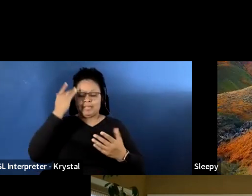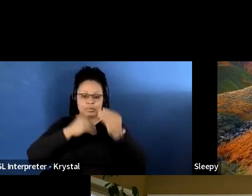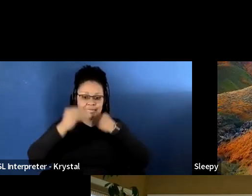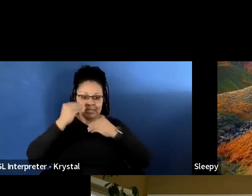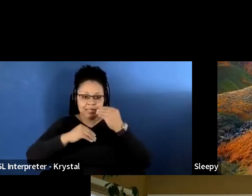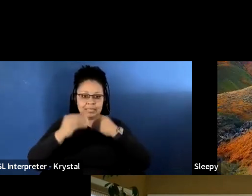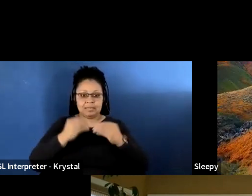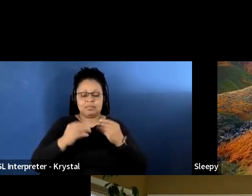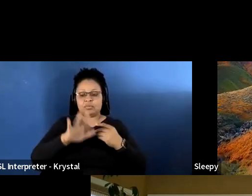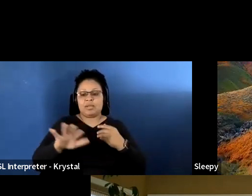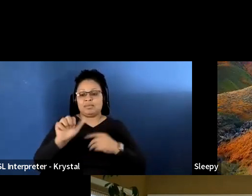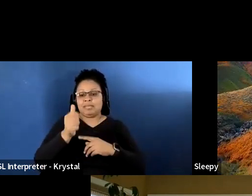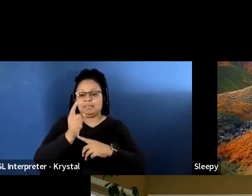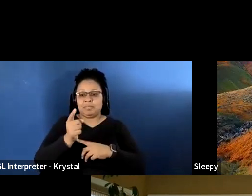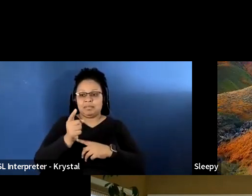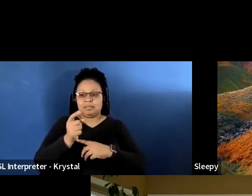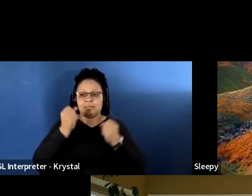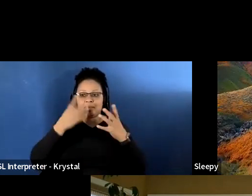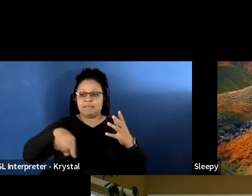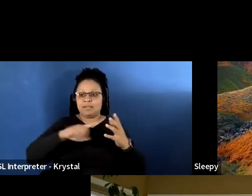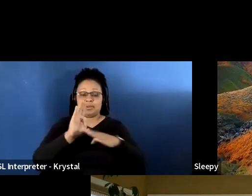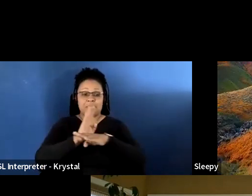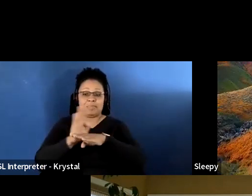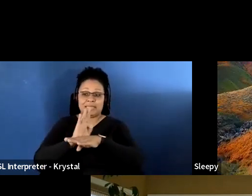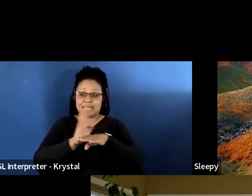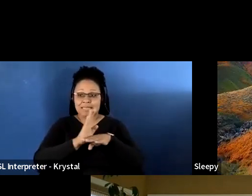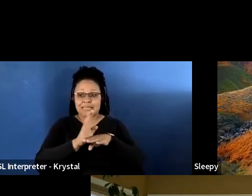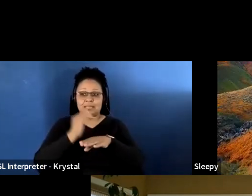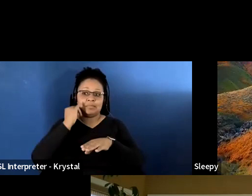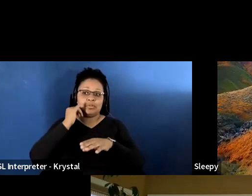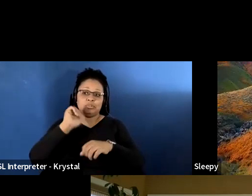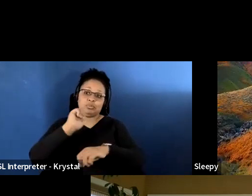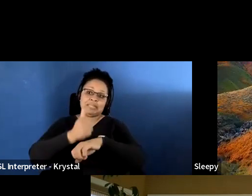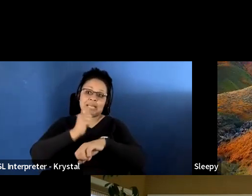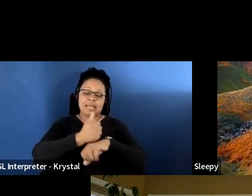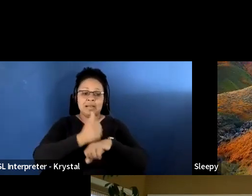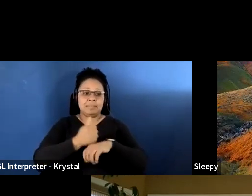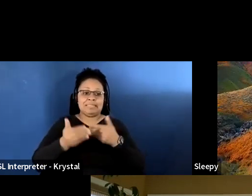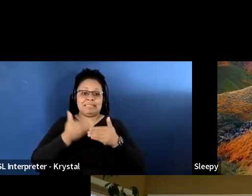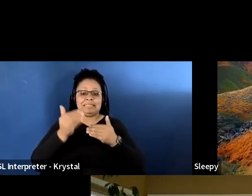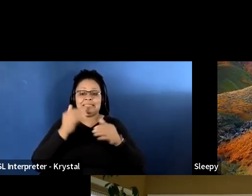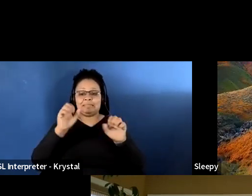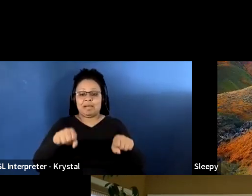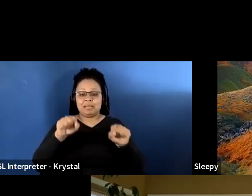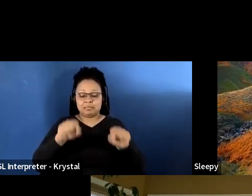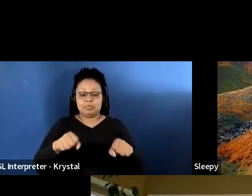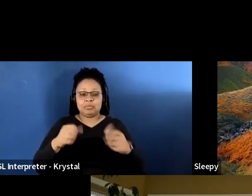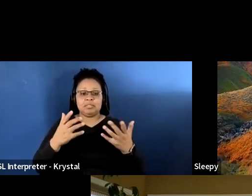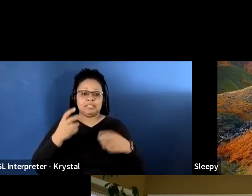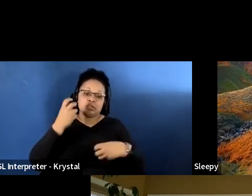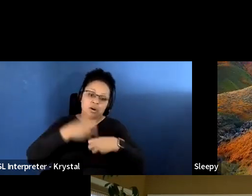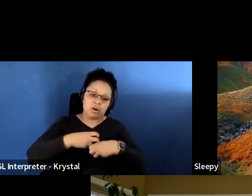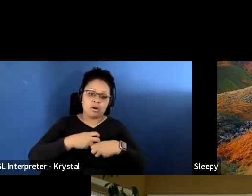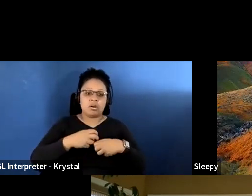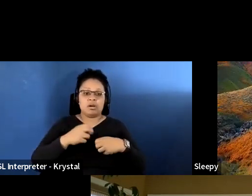of us were just busy. So as long as you have it set up to where it's as easy as possible, because it's so hard to turn